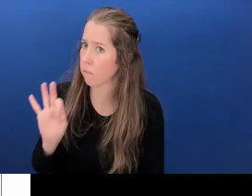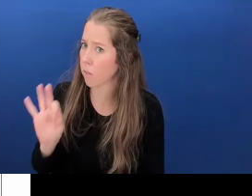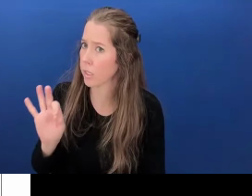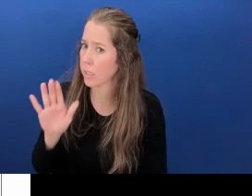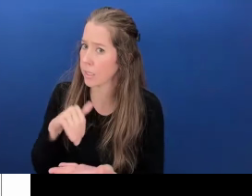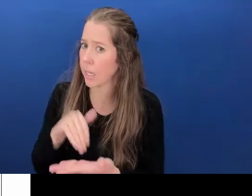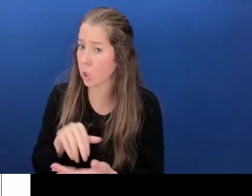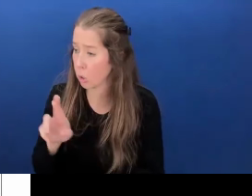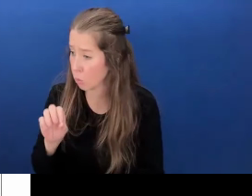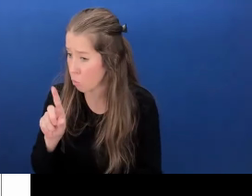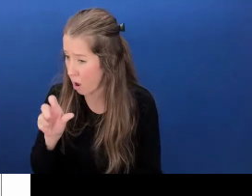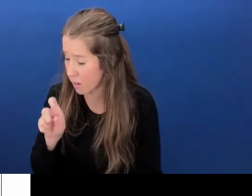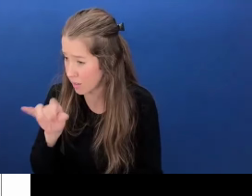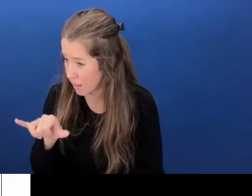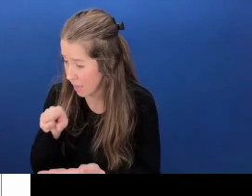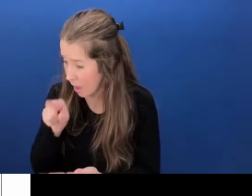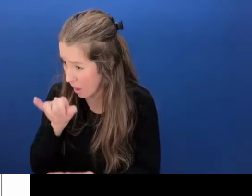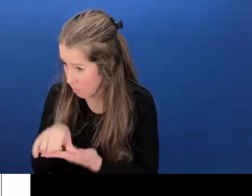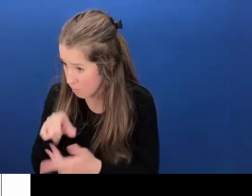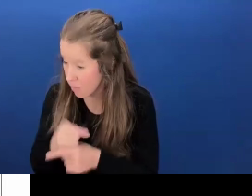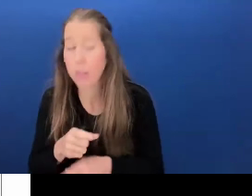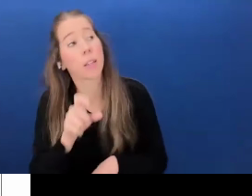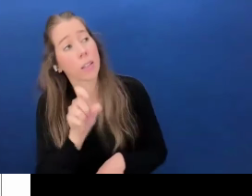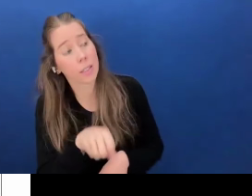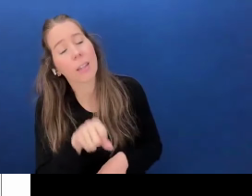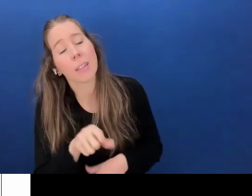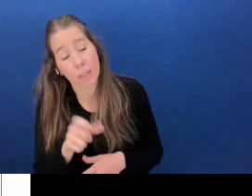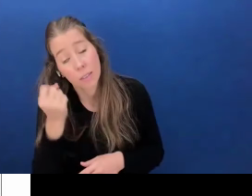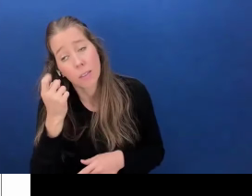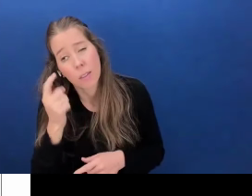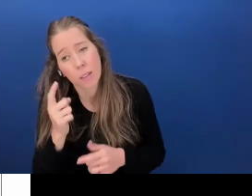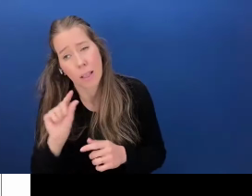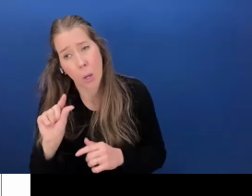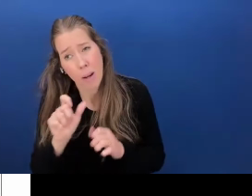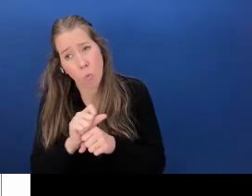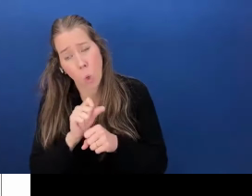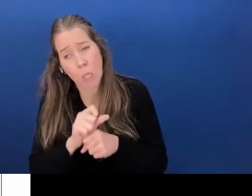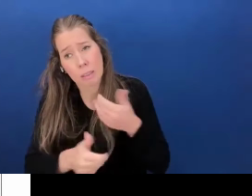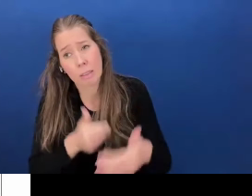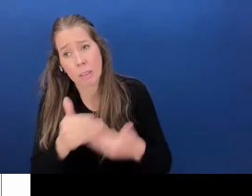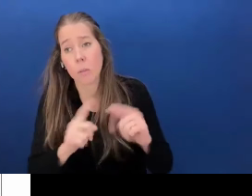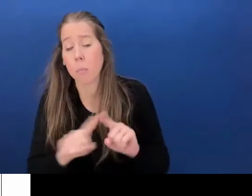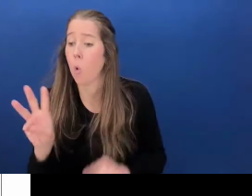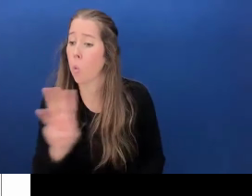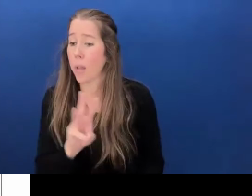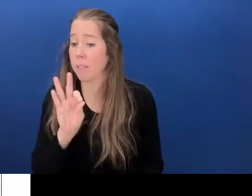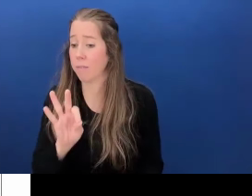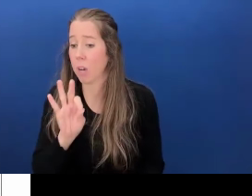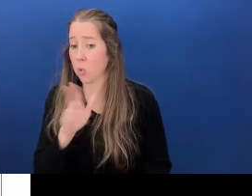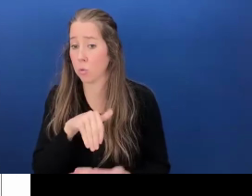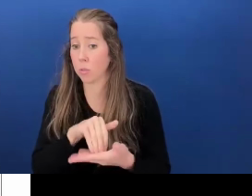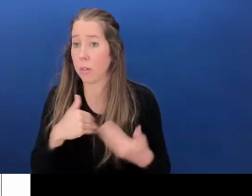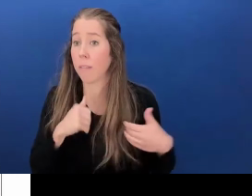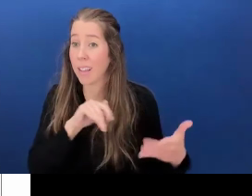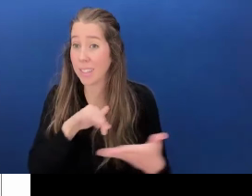can coordinate with, it takes a little bit of coordination, but West Fresno Center has study rooms and they